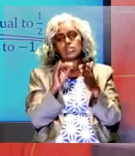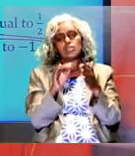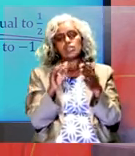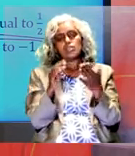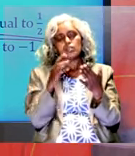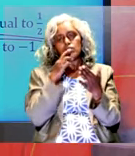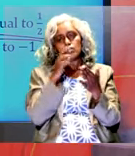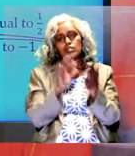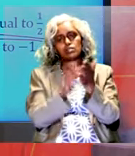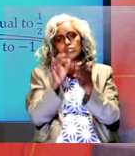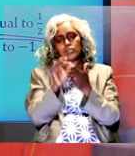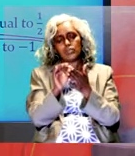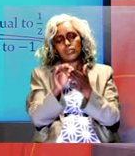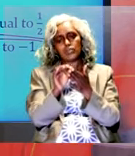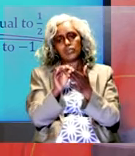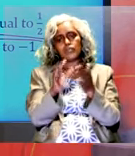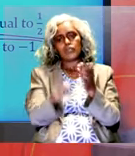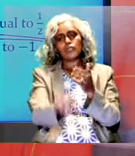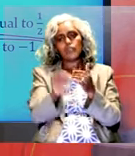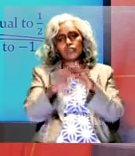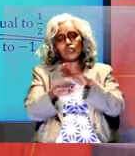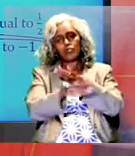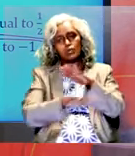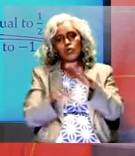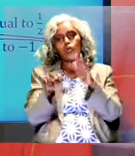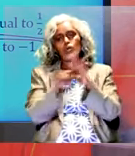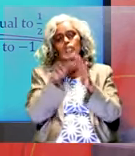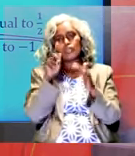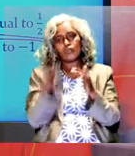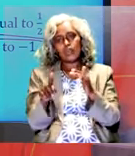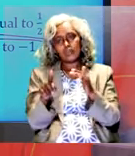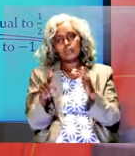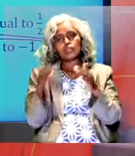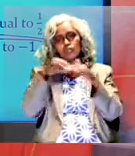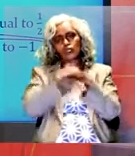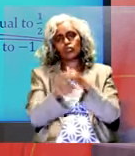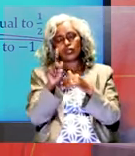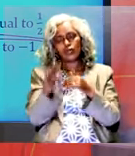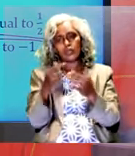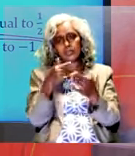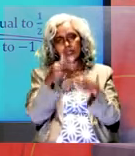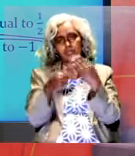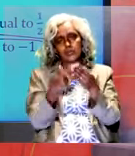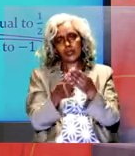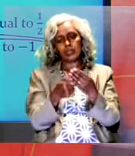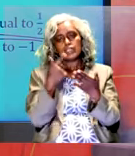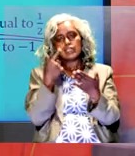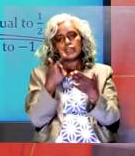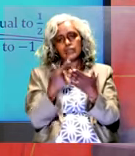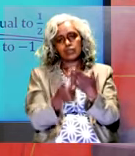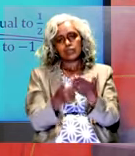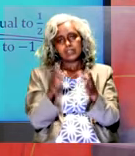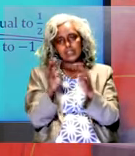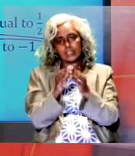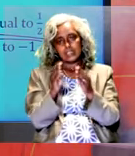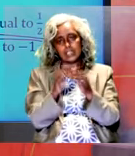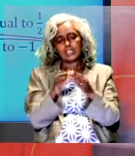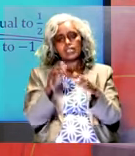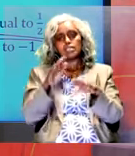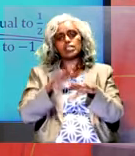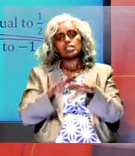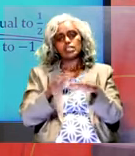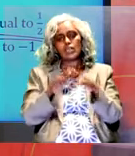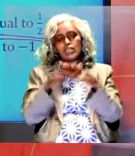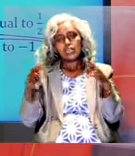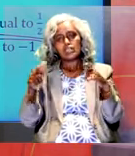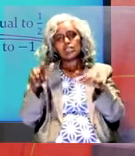are numbers which are found below negative 1, including 1. Therefore, from this set, the greatest